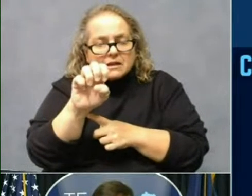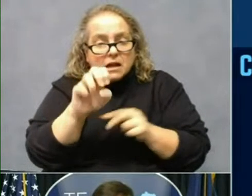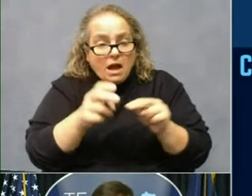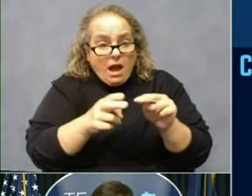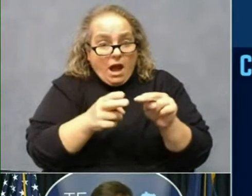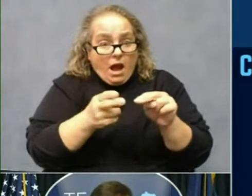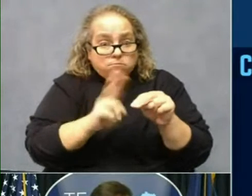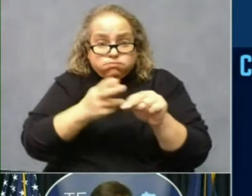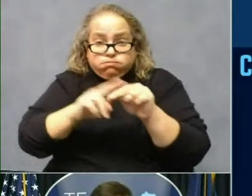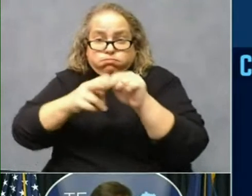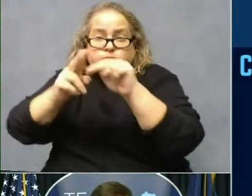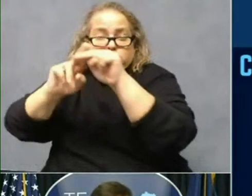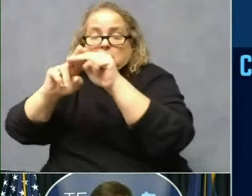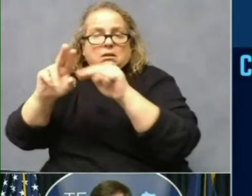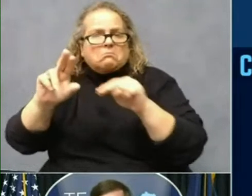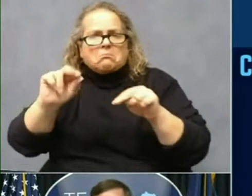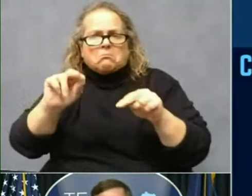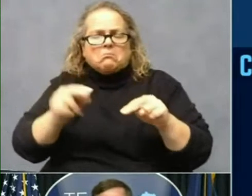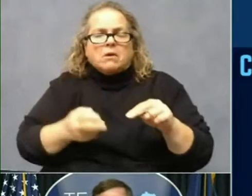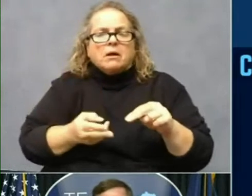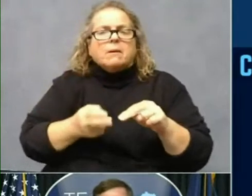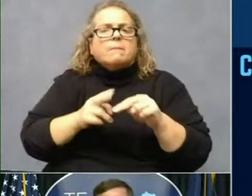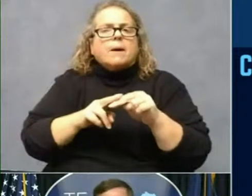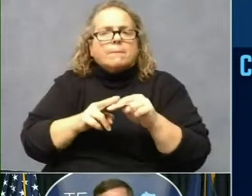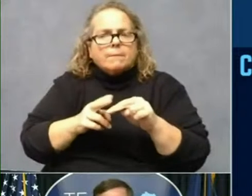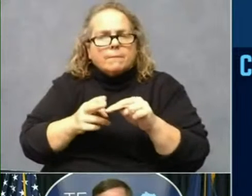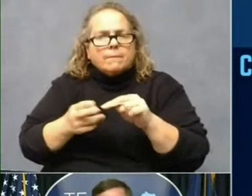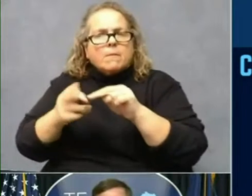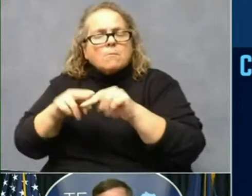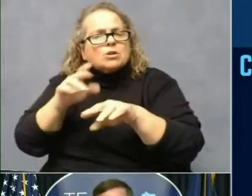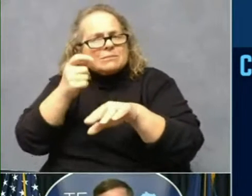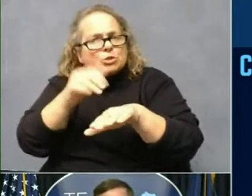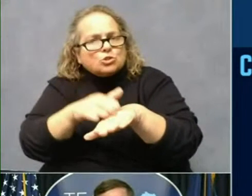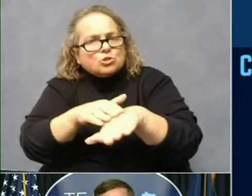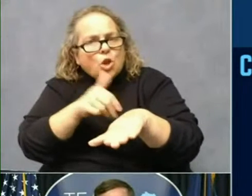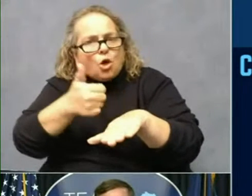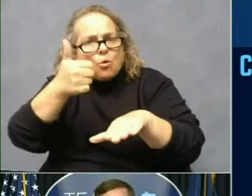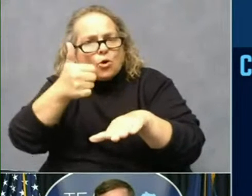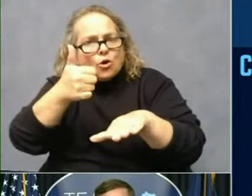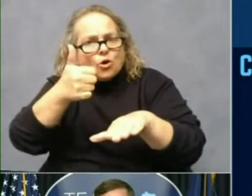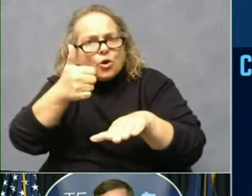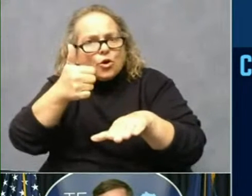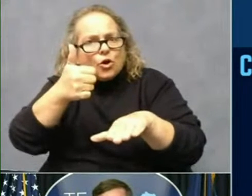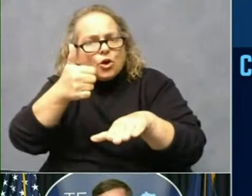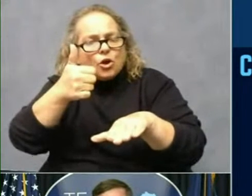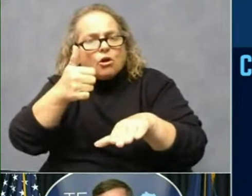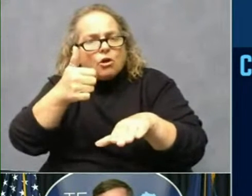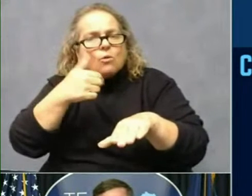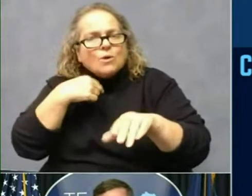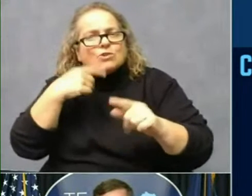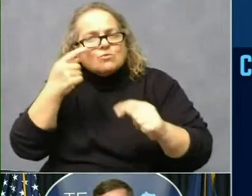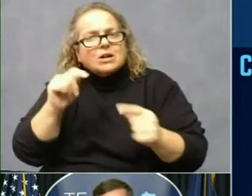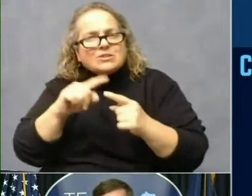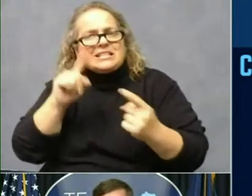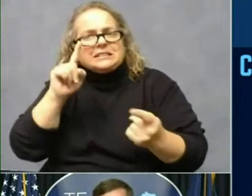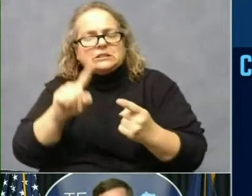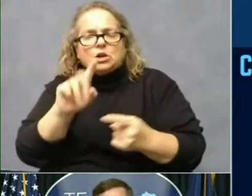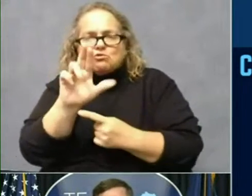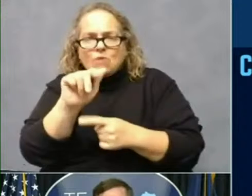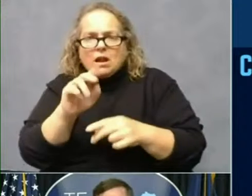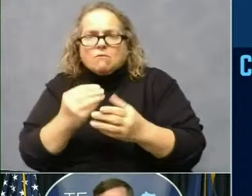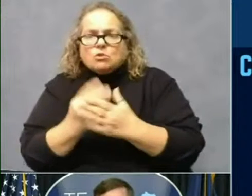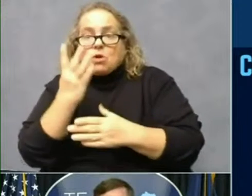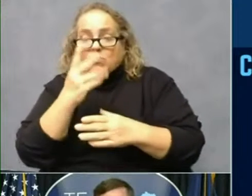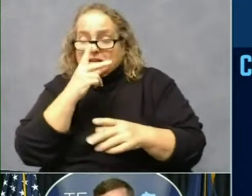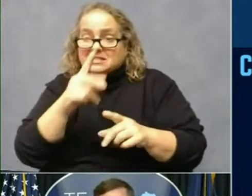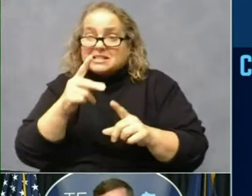we've been trying to stop. And if you look at the second line, not last week, but the week before, and that's the